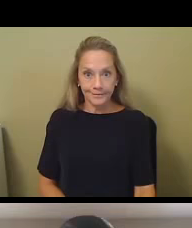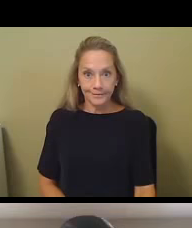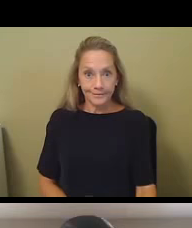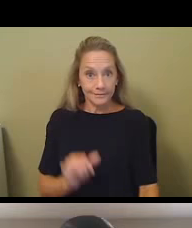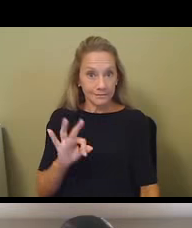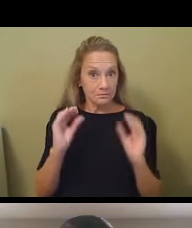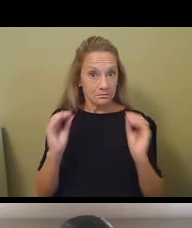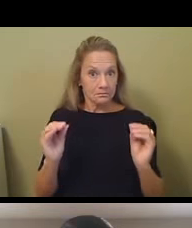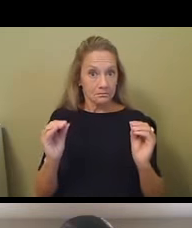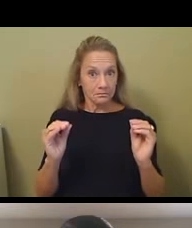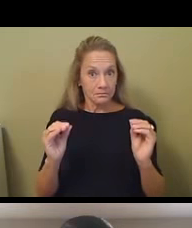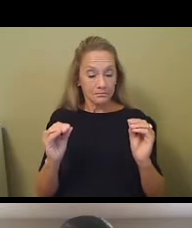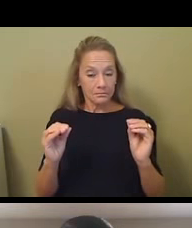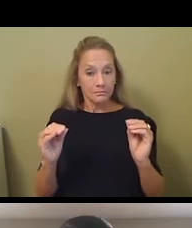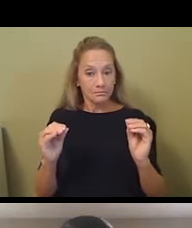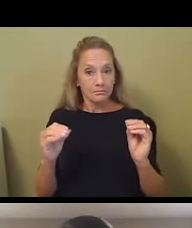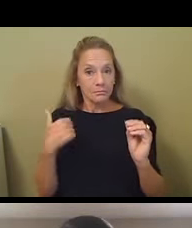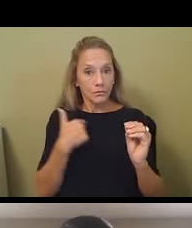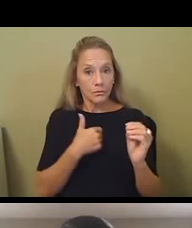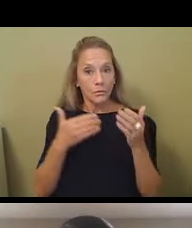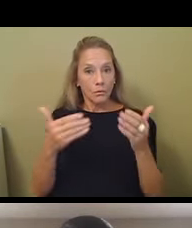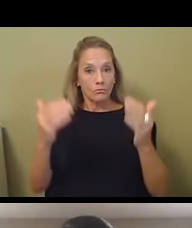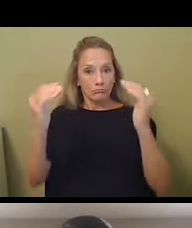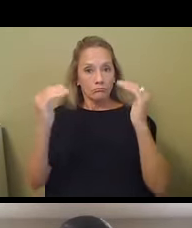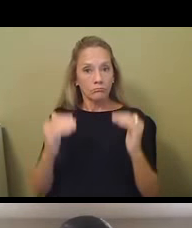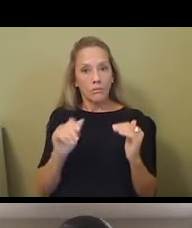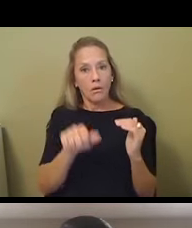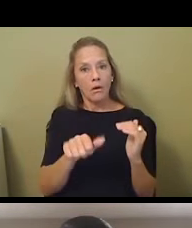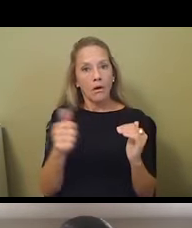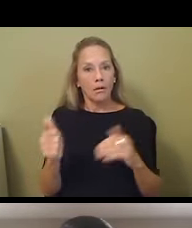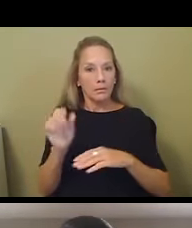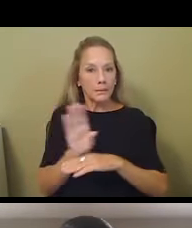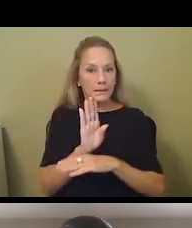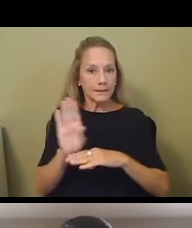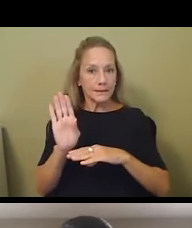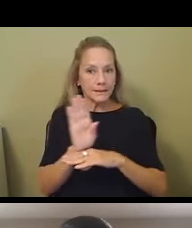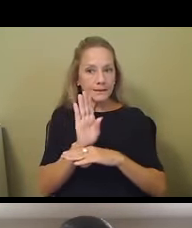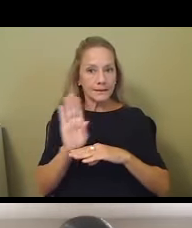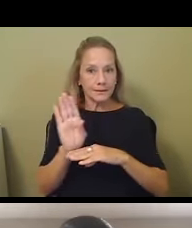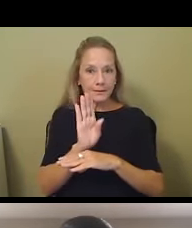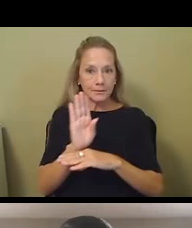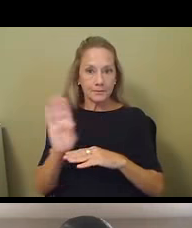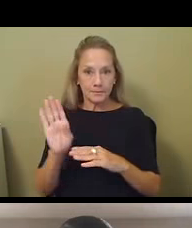If not, we'll go on to other business. And